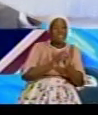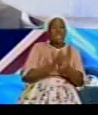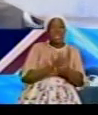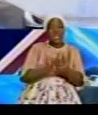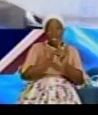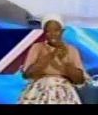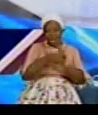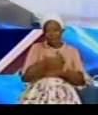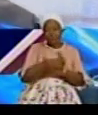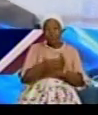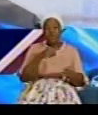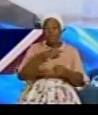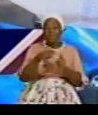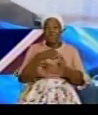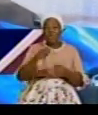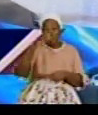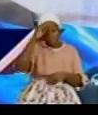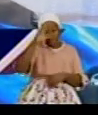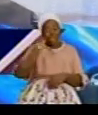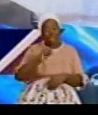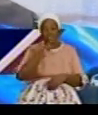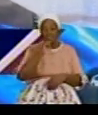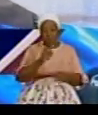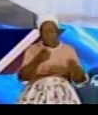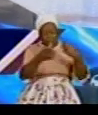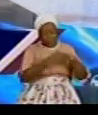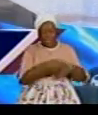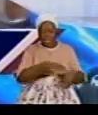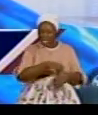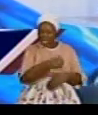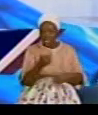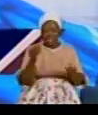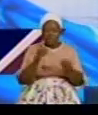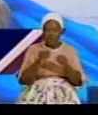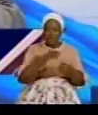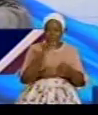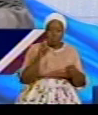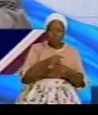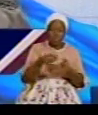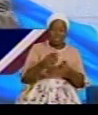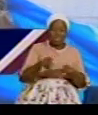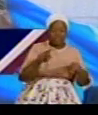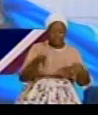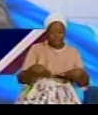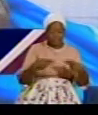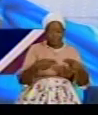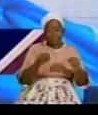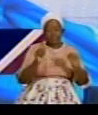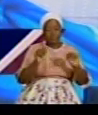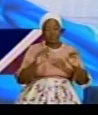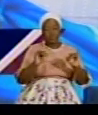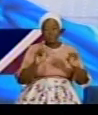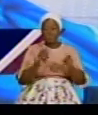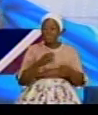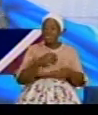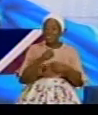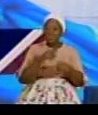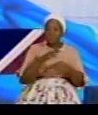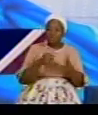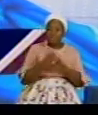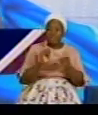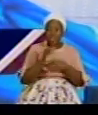when the man cannot repent anymore, when the Pharisee, when the Sadducee, when the people who have been influenced